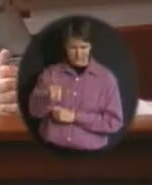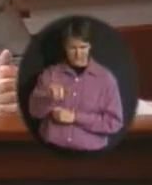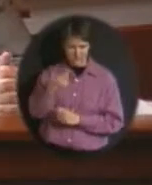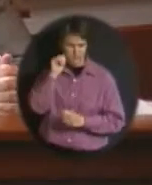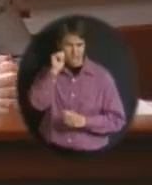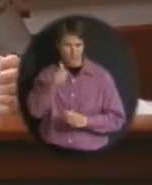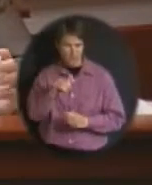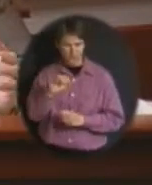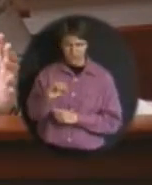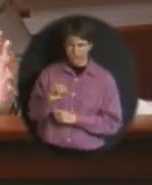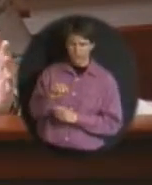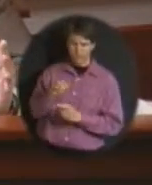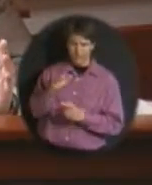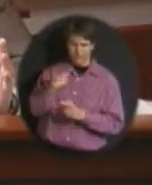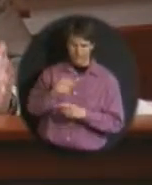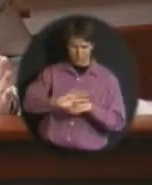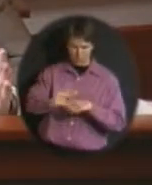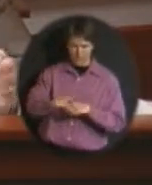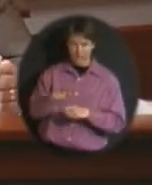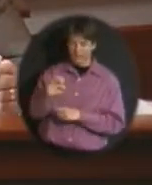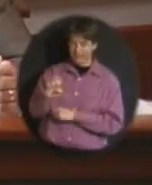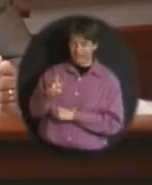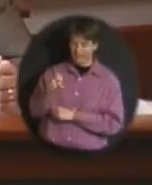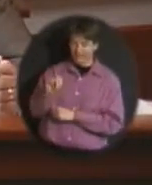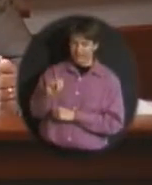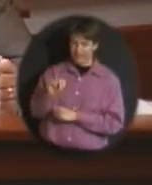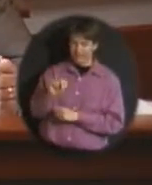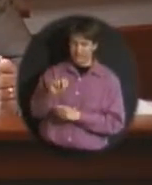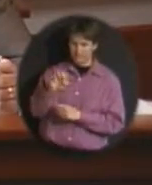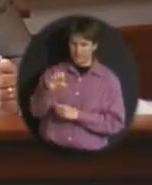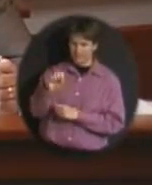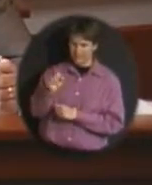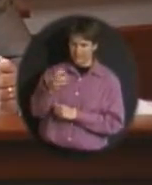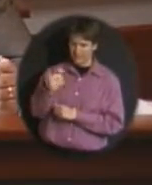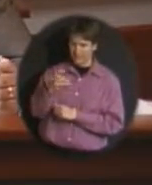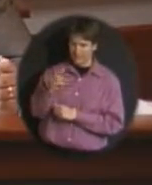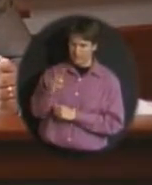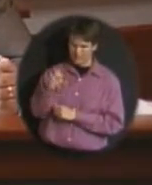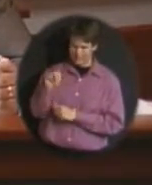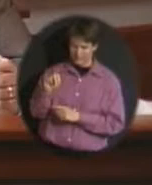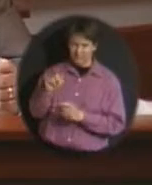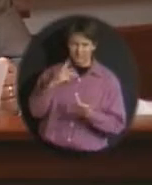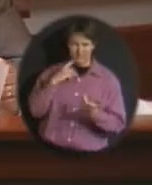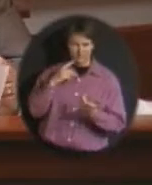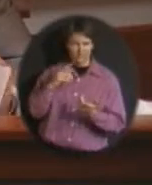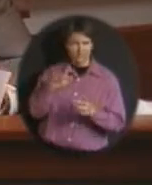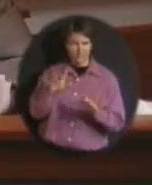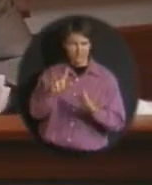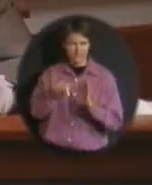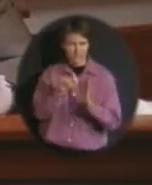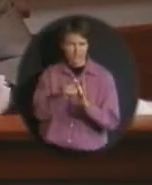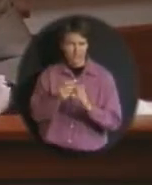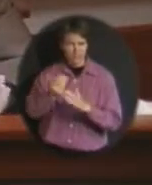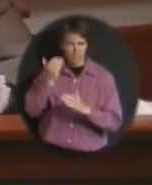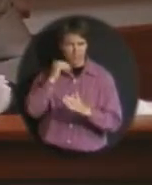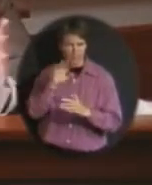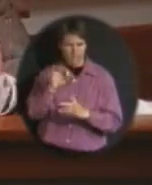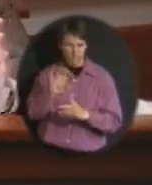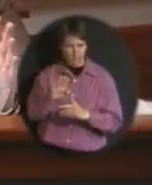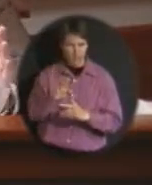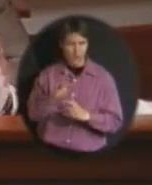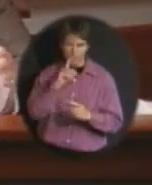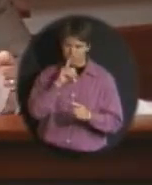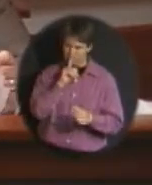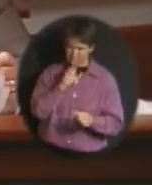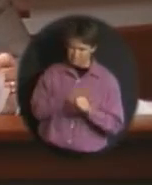Eshelman actually taped it in February. But an interesting young man, and since it was taped early, he's